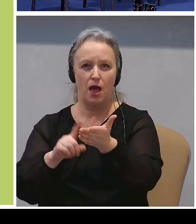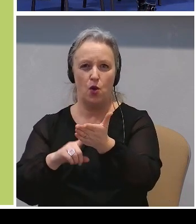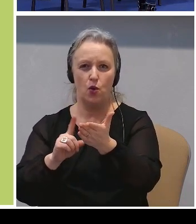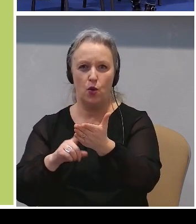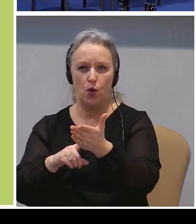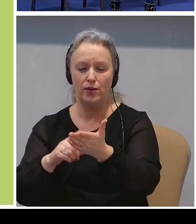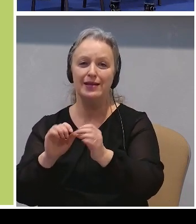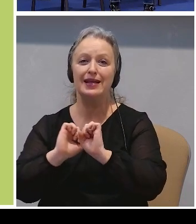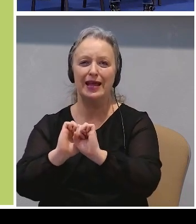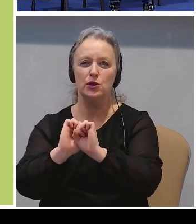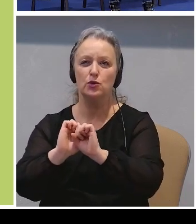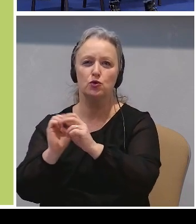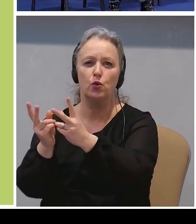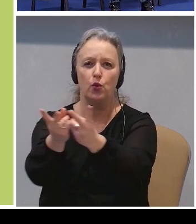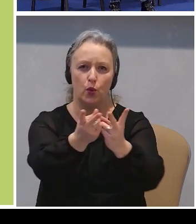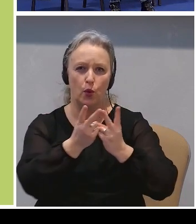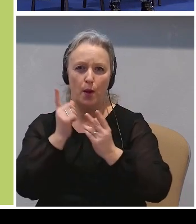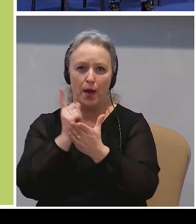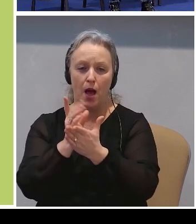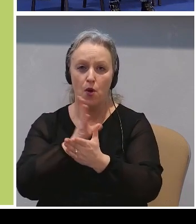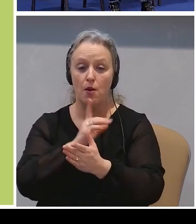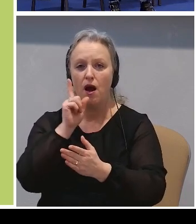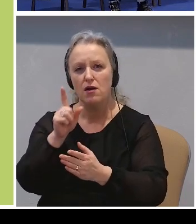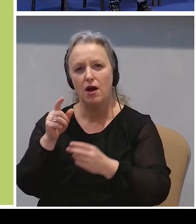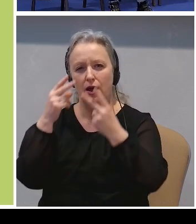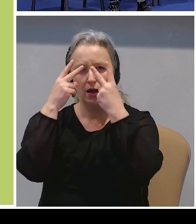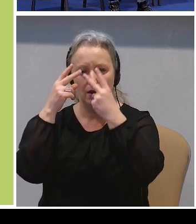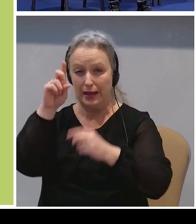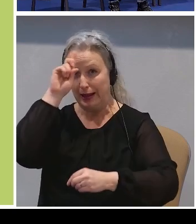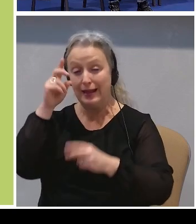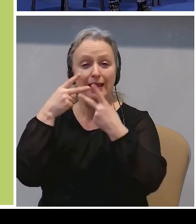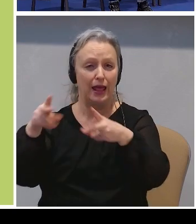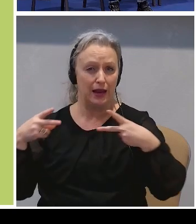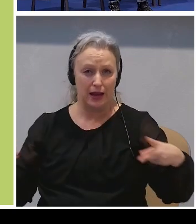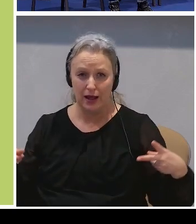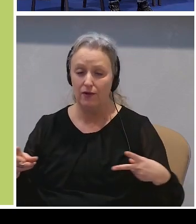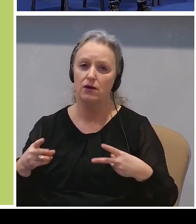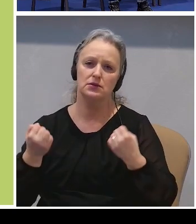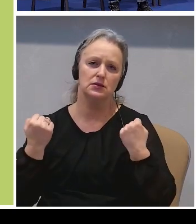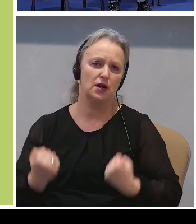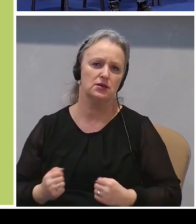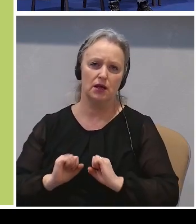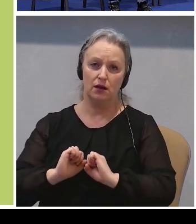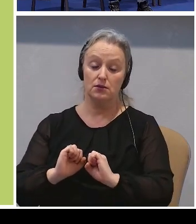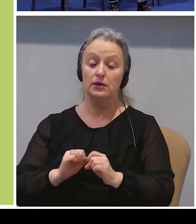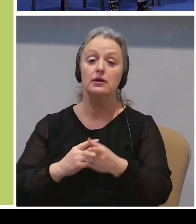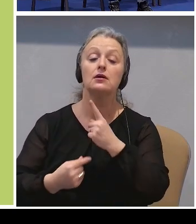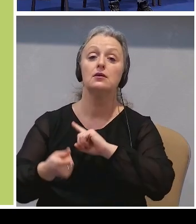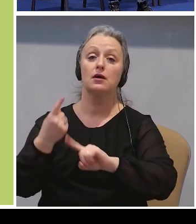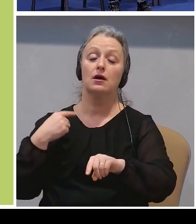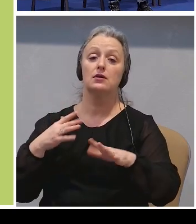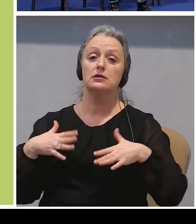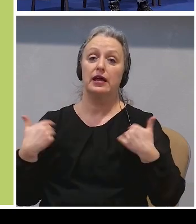in the country. This was another thing that they were. The patient is treated in the country, in a different country, and then goes back to their home